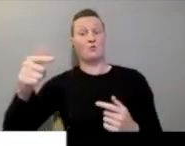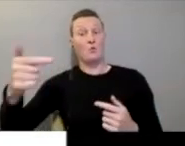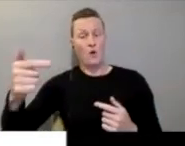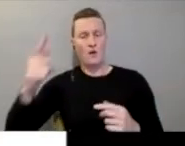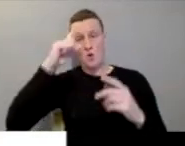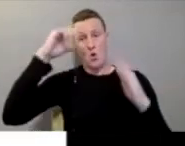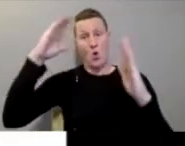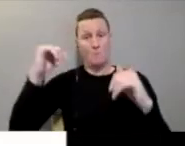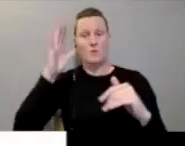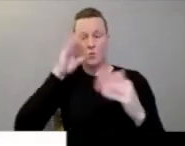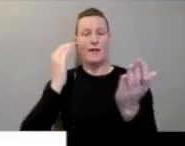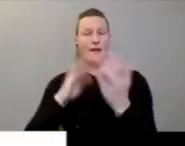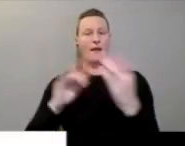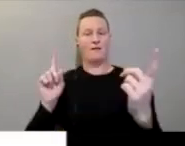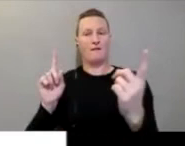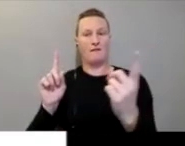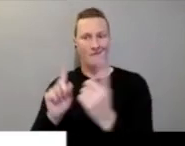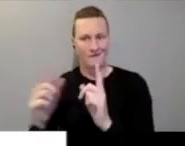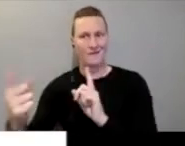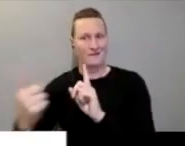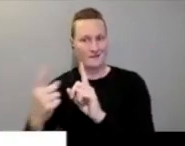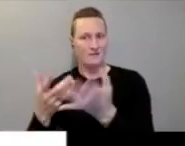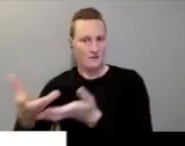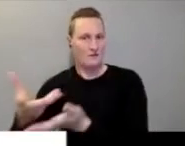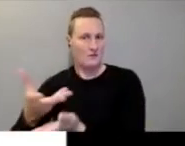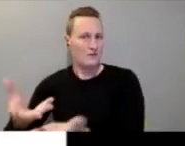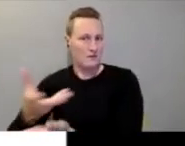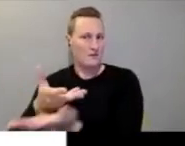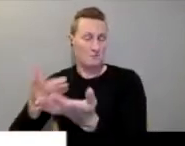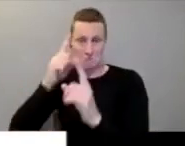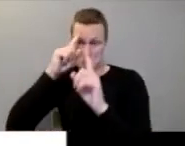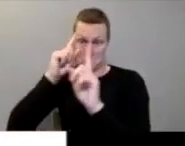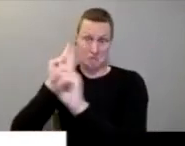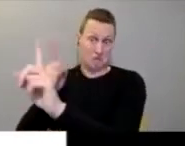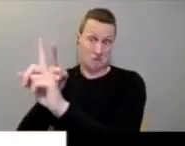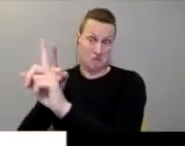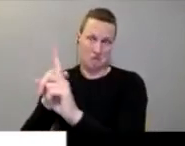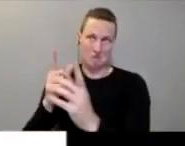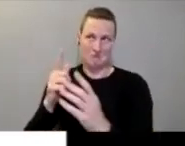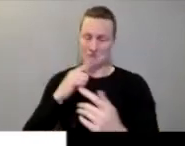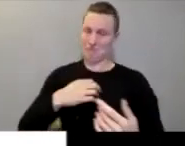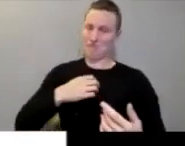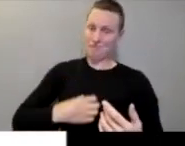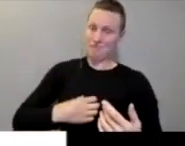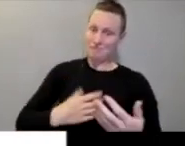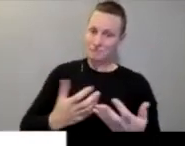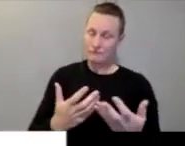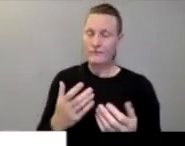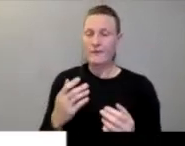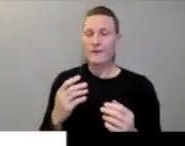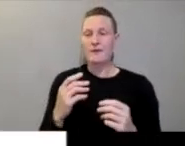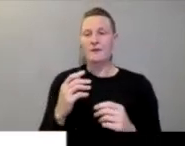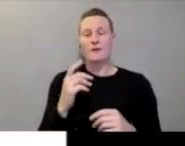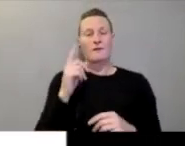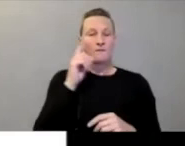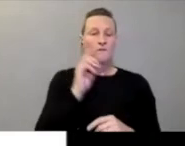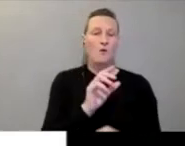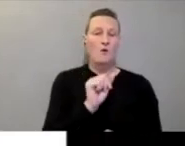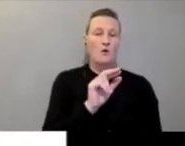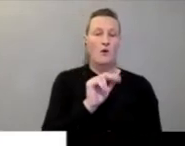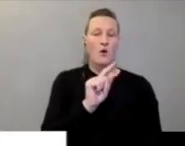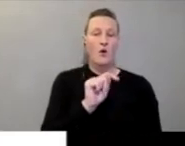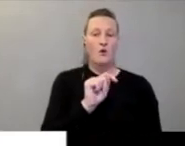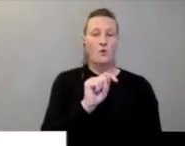now, or a year and a few months from now. So that's our hope. But for ArtworxTO for the earlier part of the year, it's